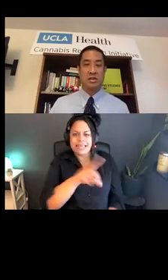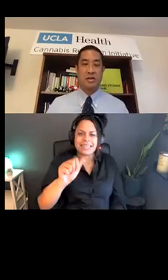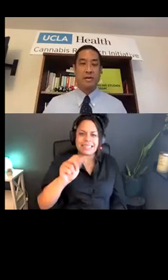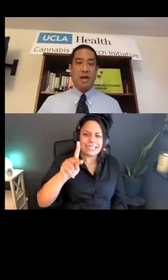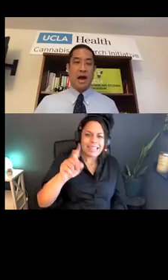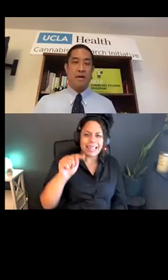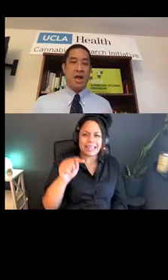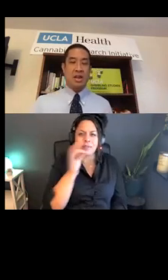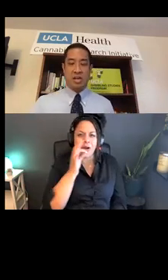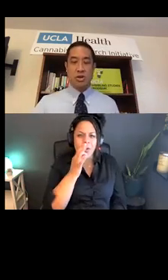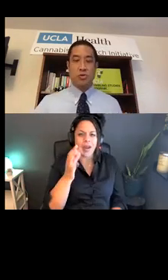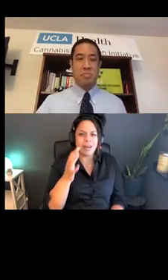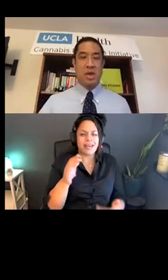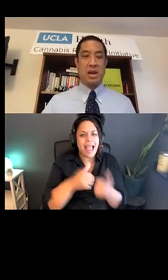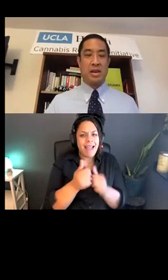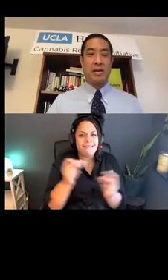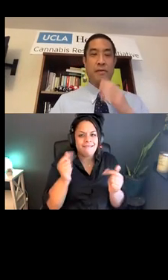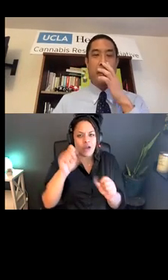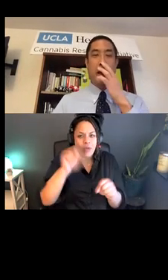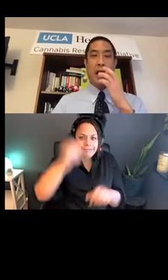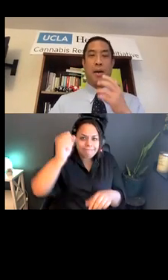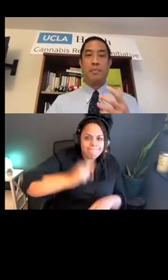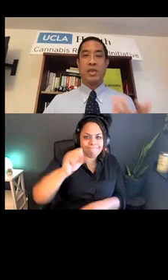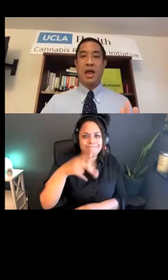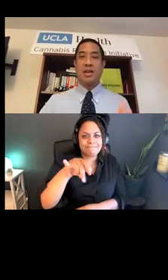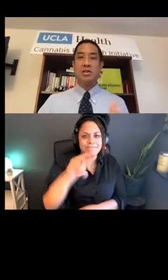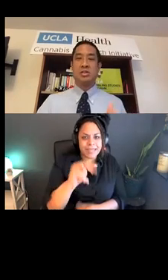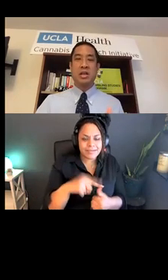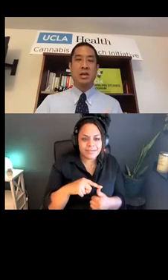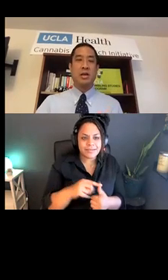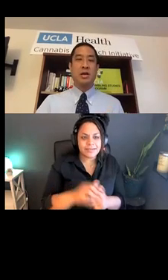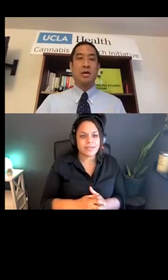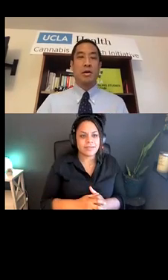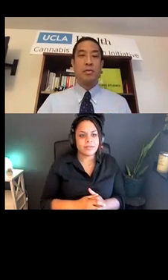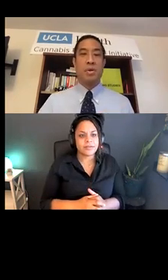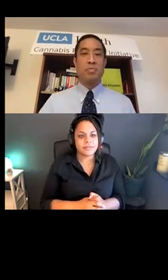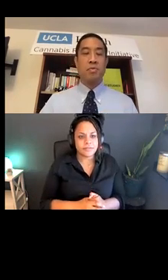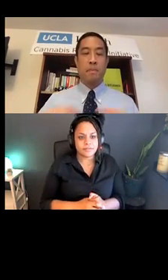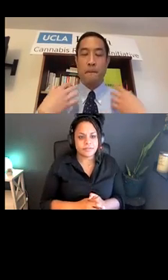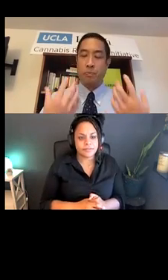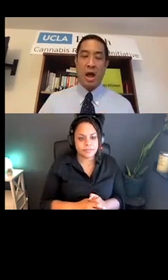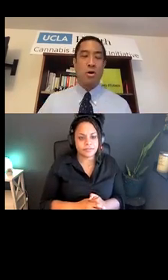slots. How fast can you spin? And